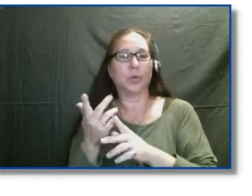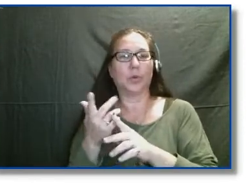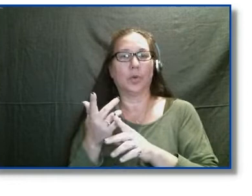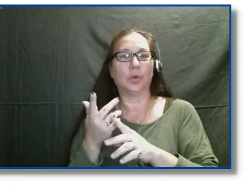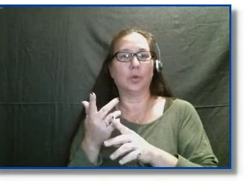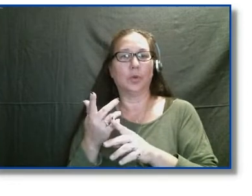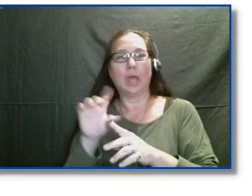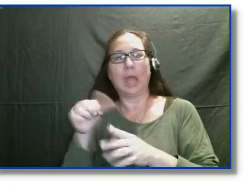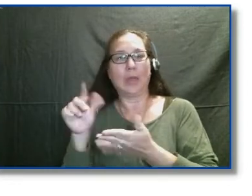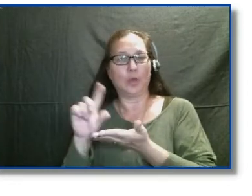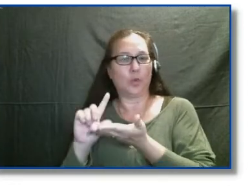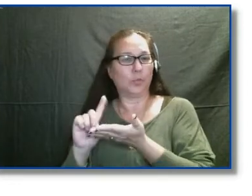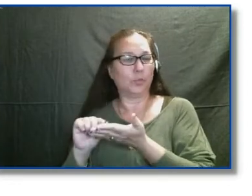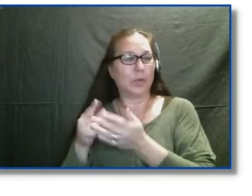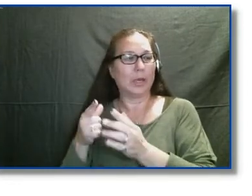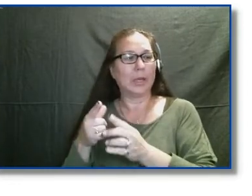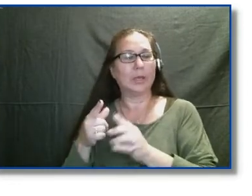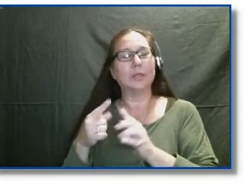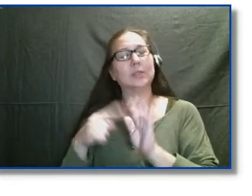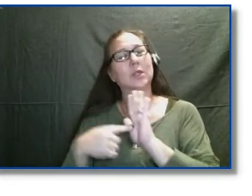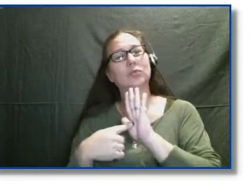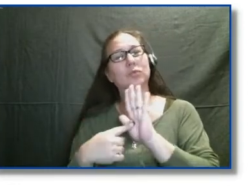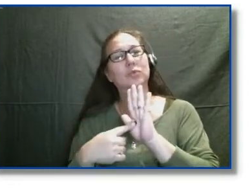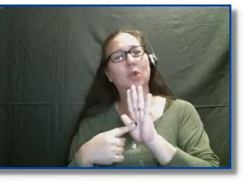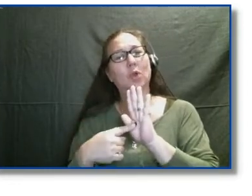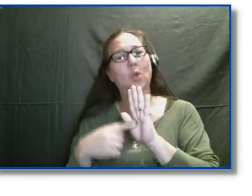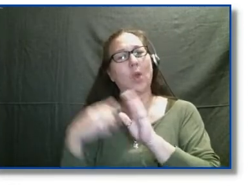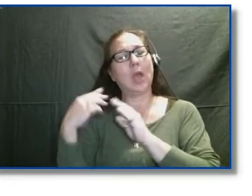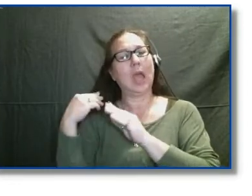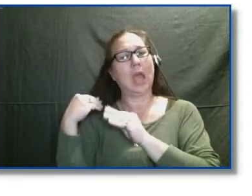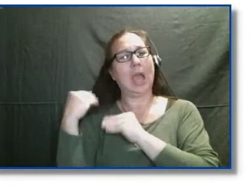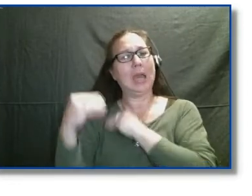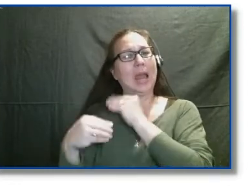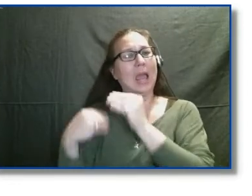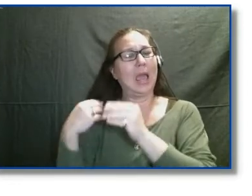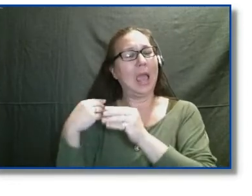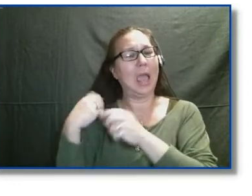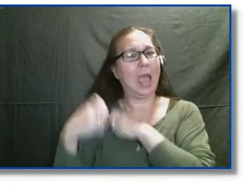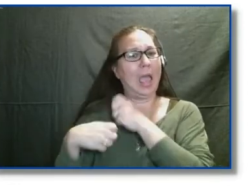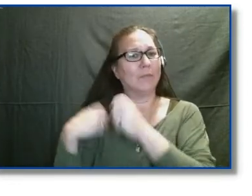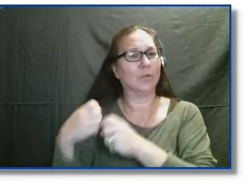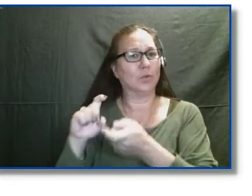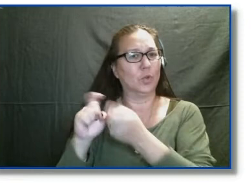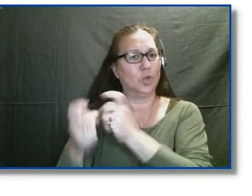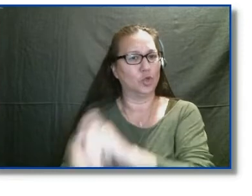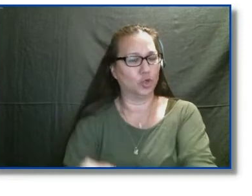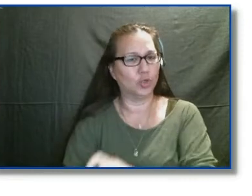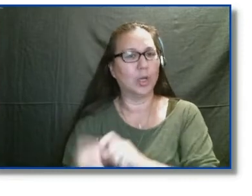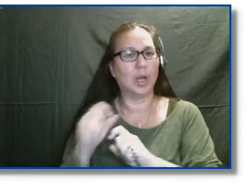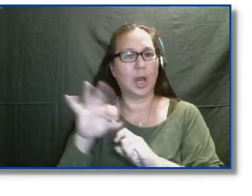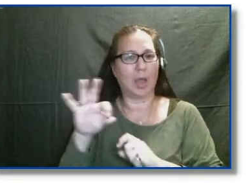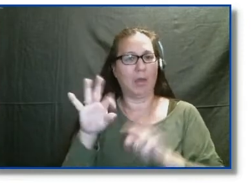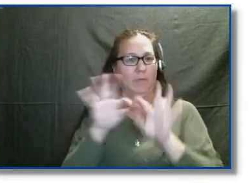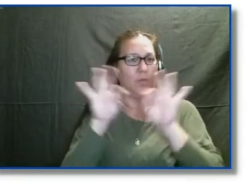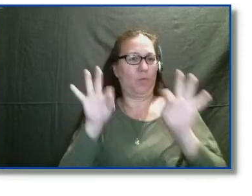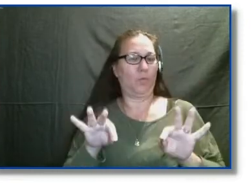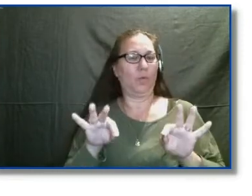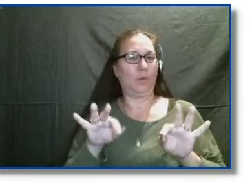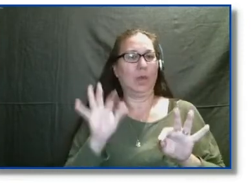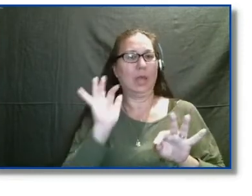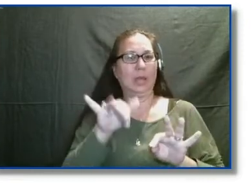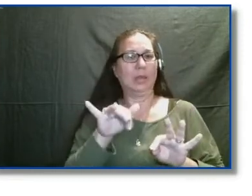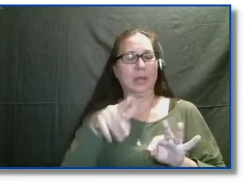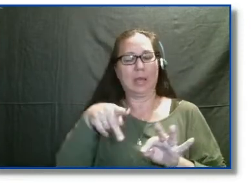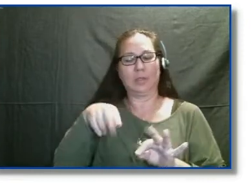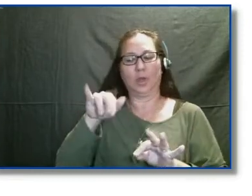also portray an evolution of a form. In this case, this is a series inspired by the Princeton